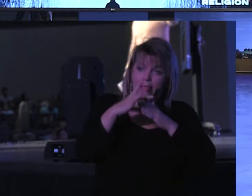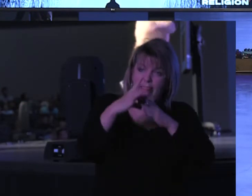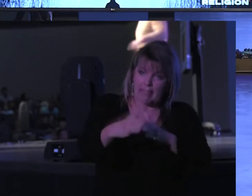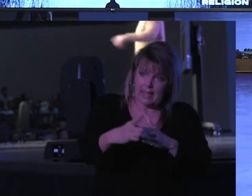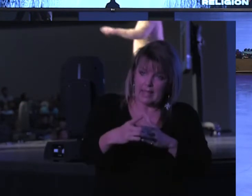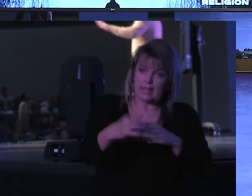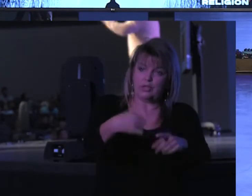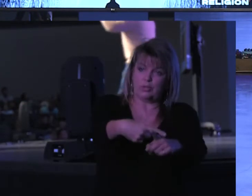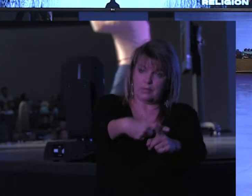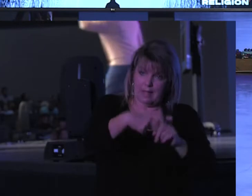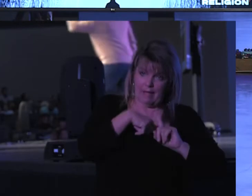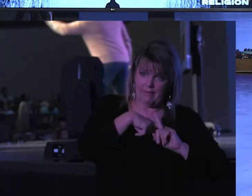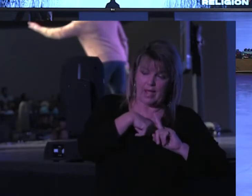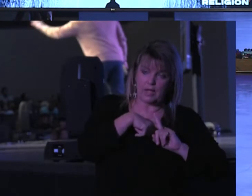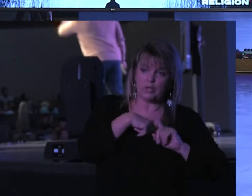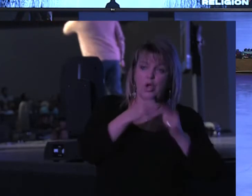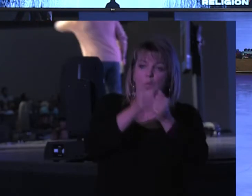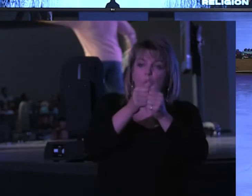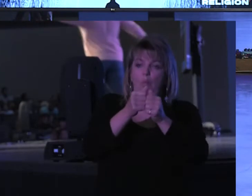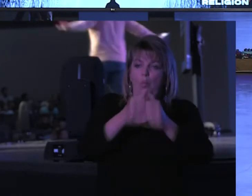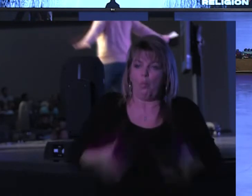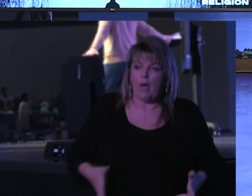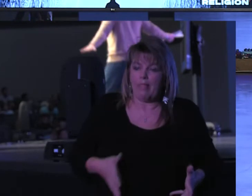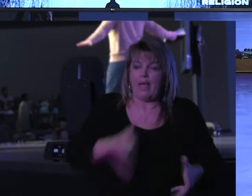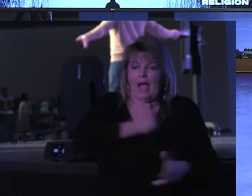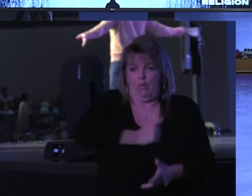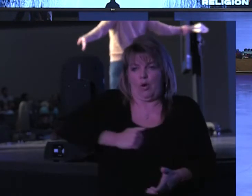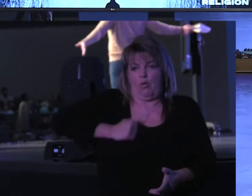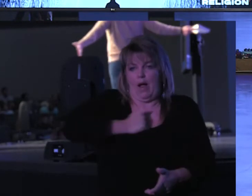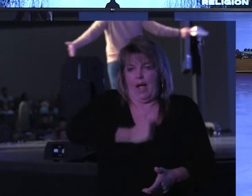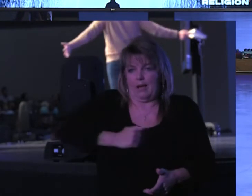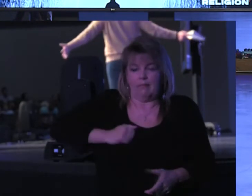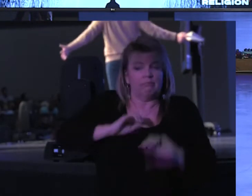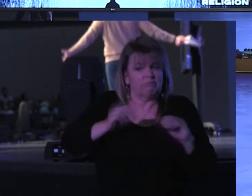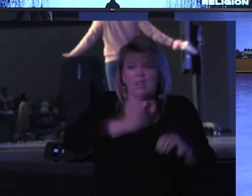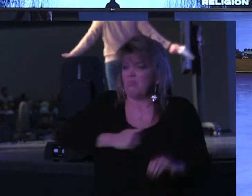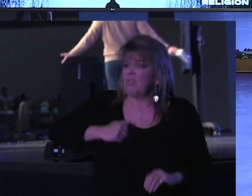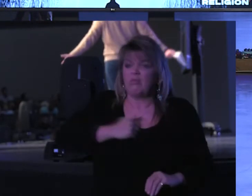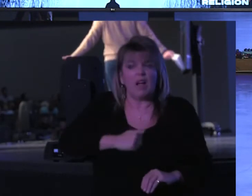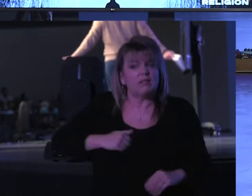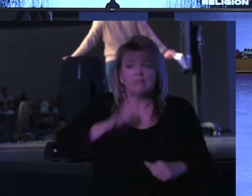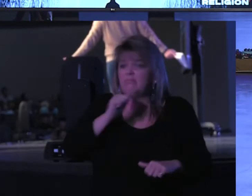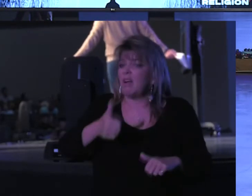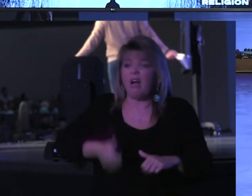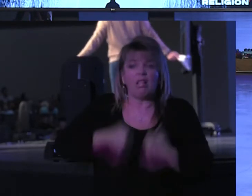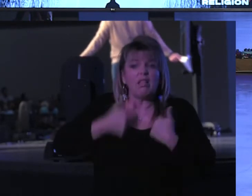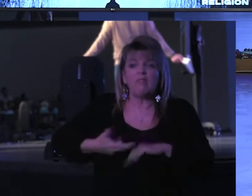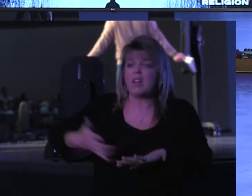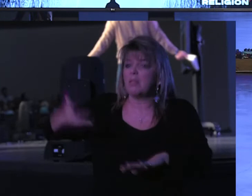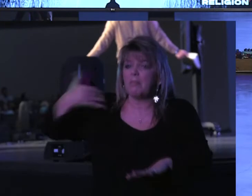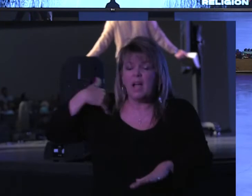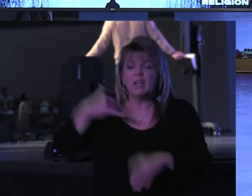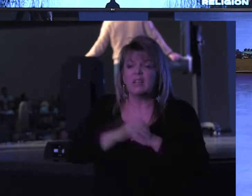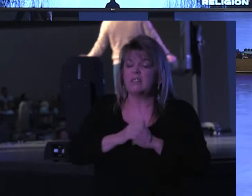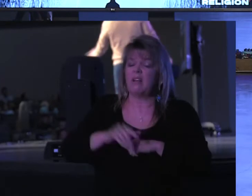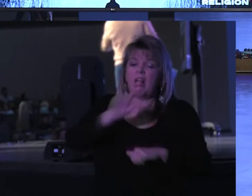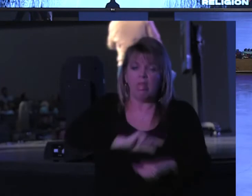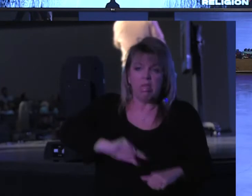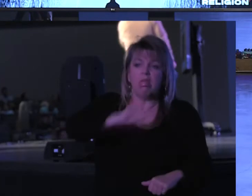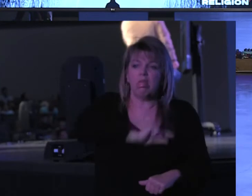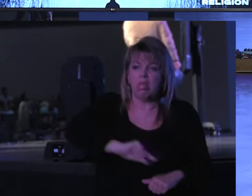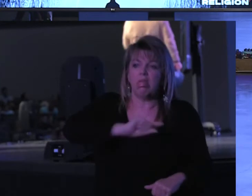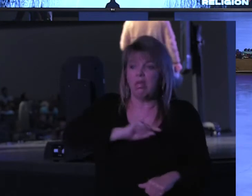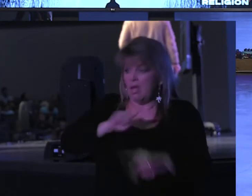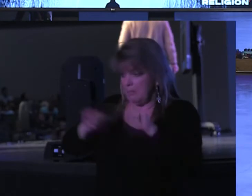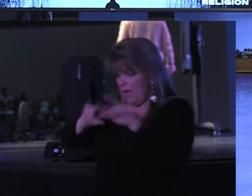to salvation without regret. No regrets. Not living in the past. Not mired in guilt.